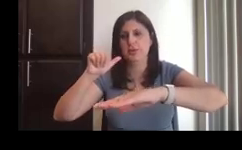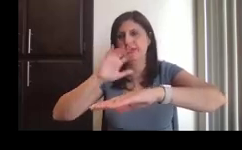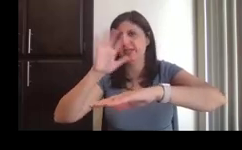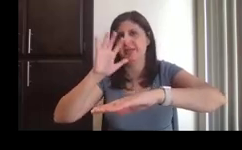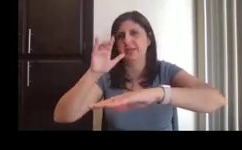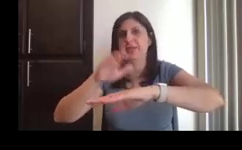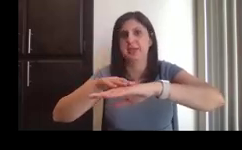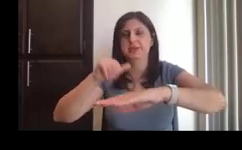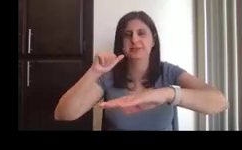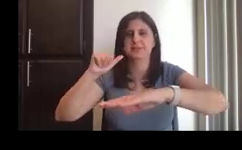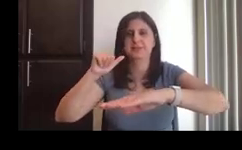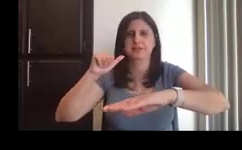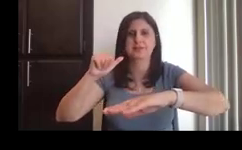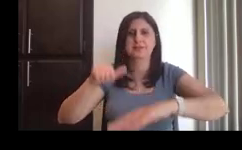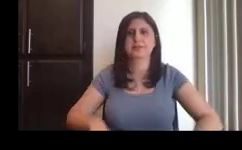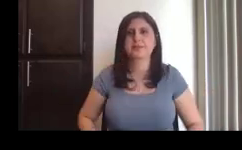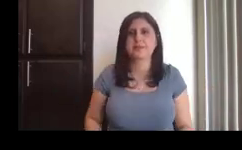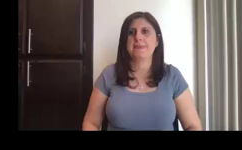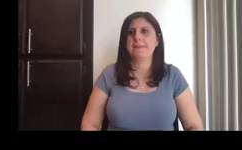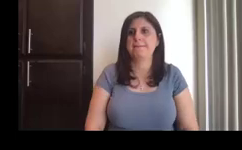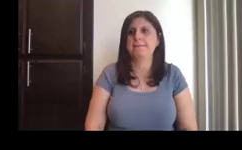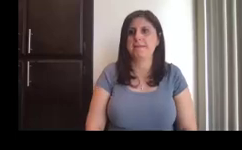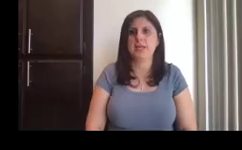If you do it more than once, it means something else.